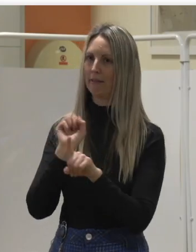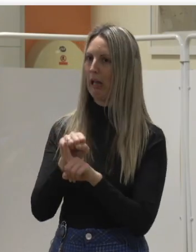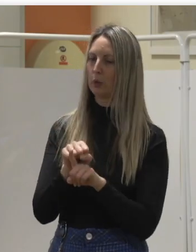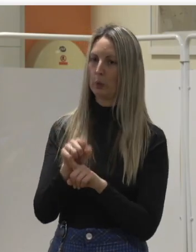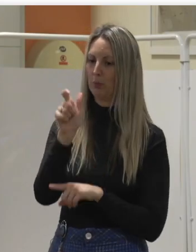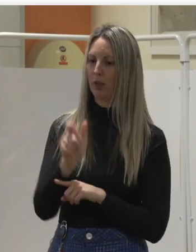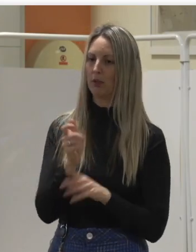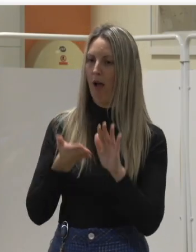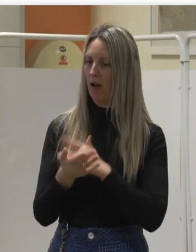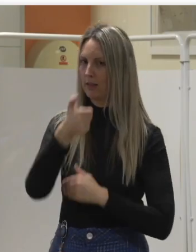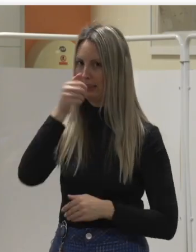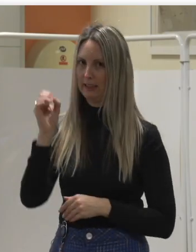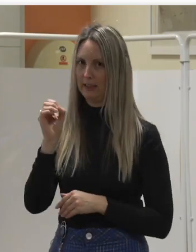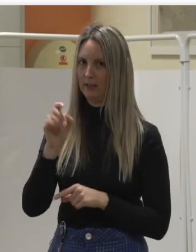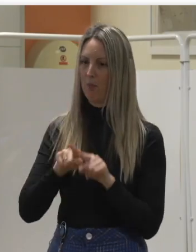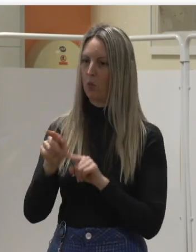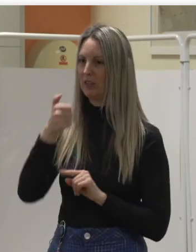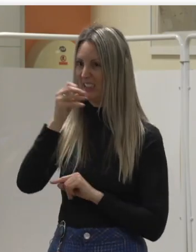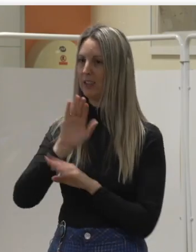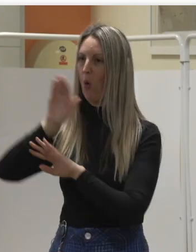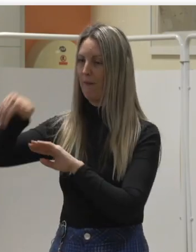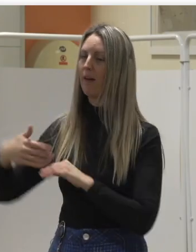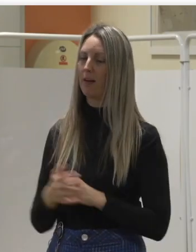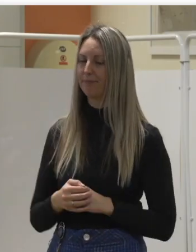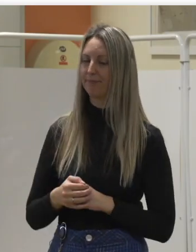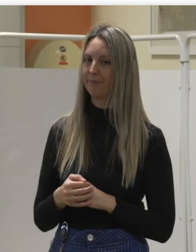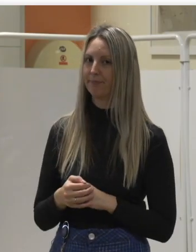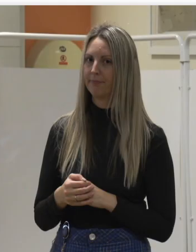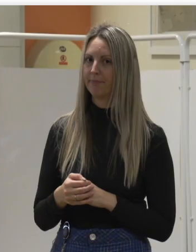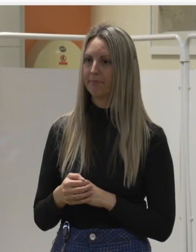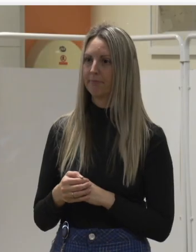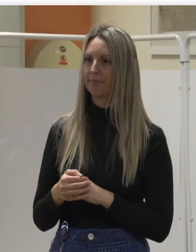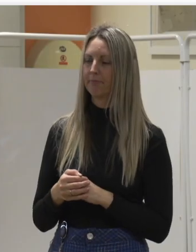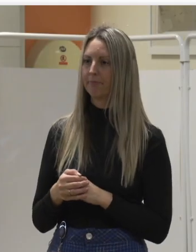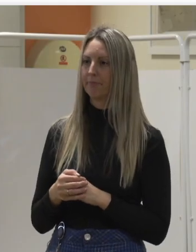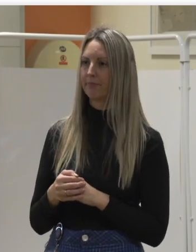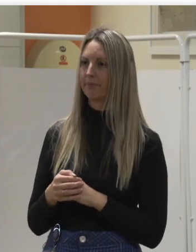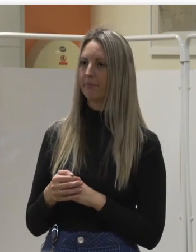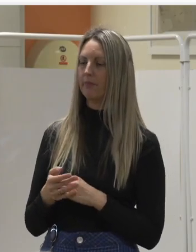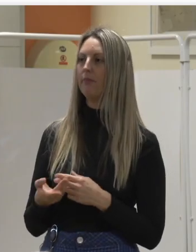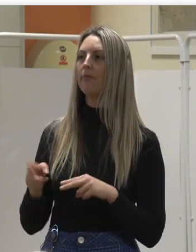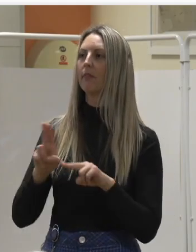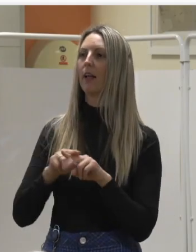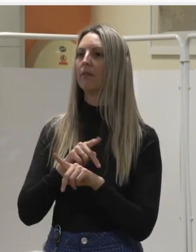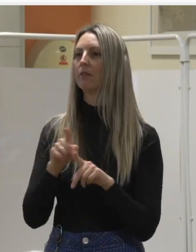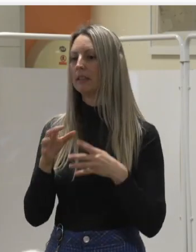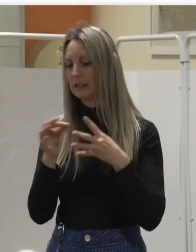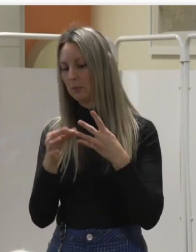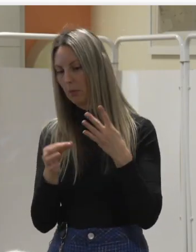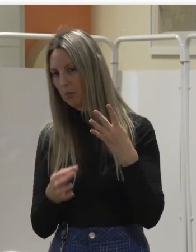And we don't see this condition anybody below 50. So it's not something, if somebody has